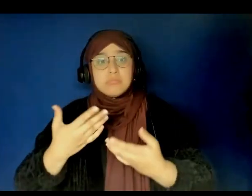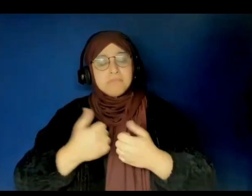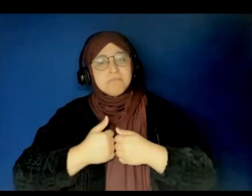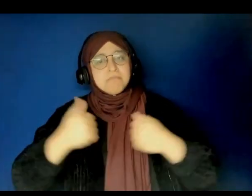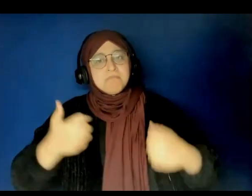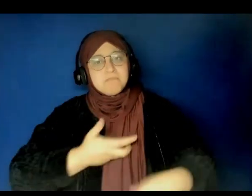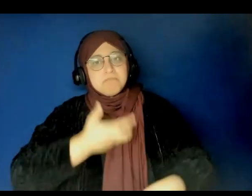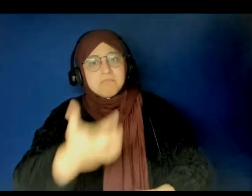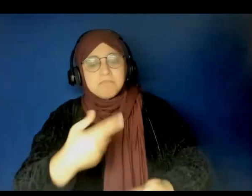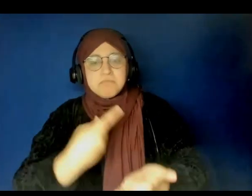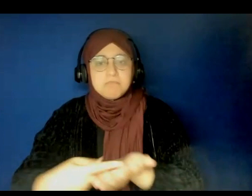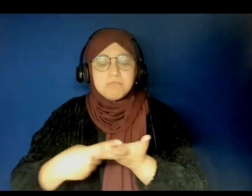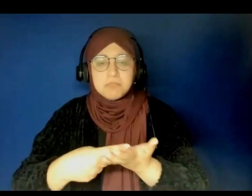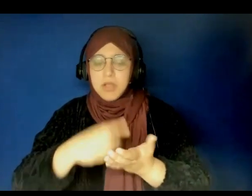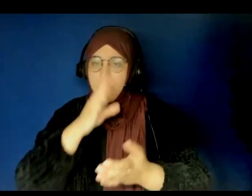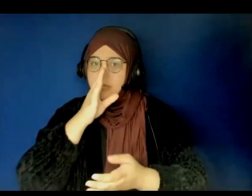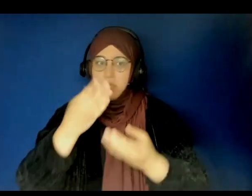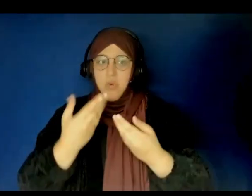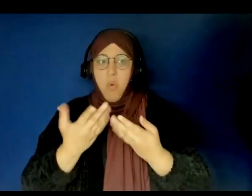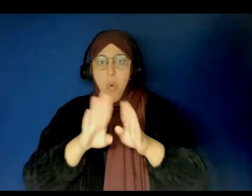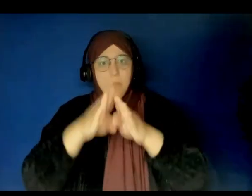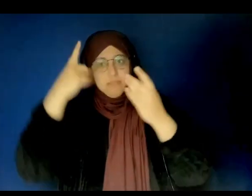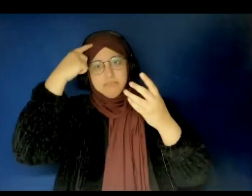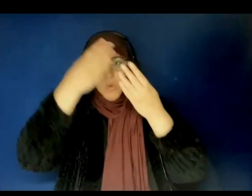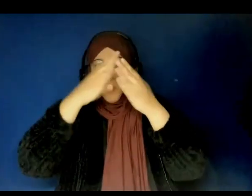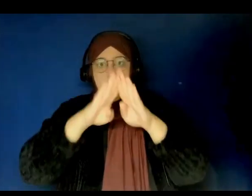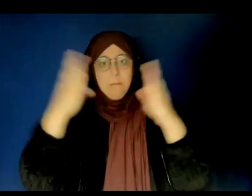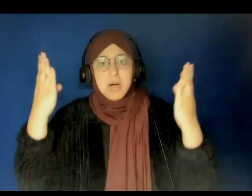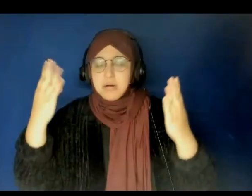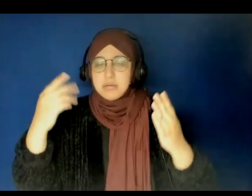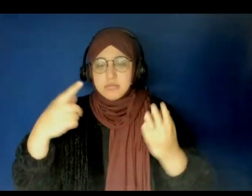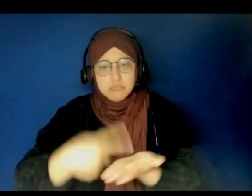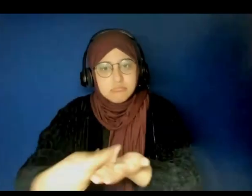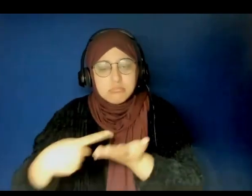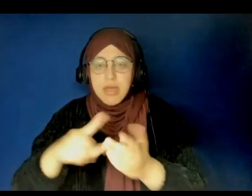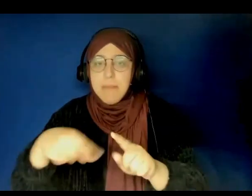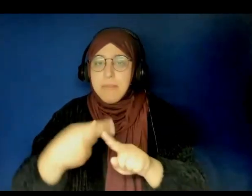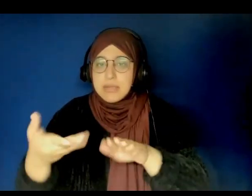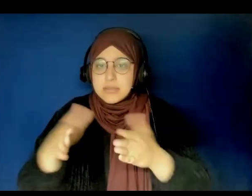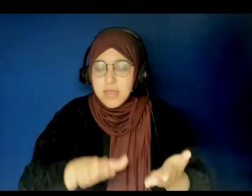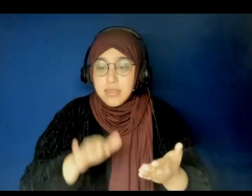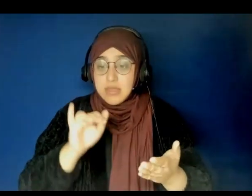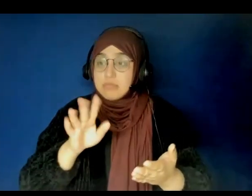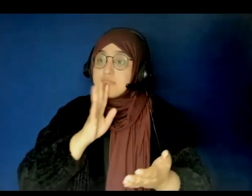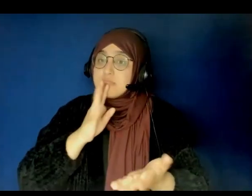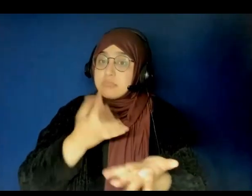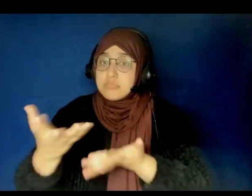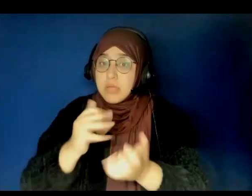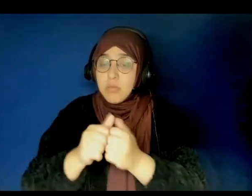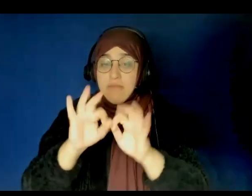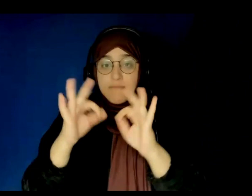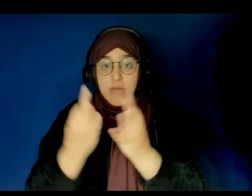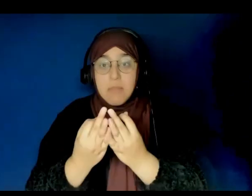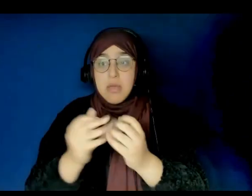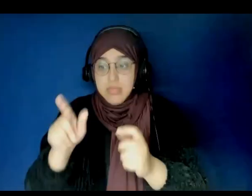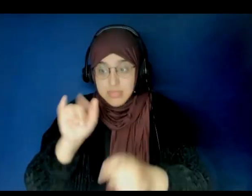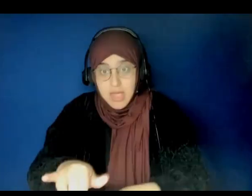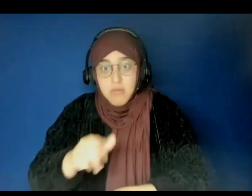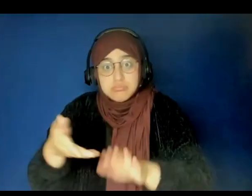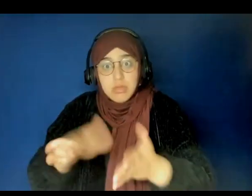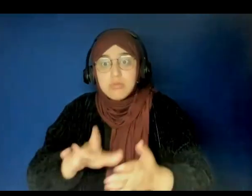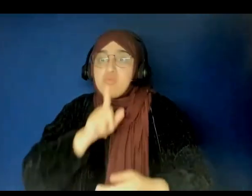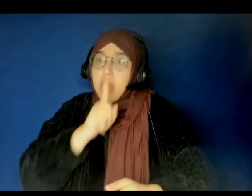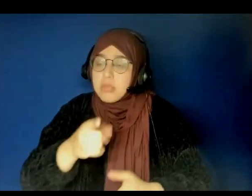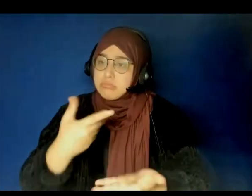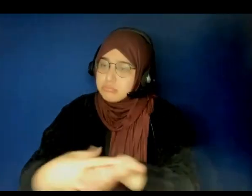about it as a reality in their lives and speak about it to their families as a reality, actually die less painful